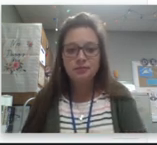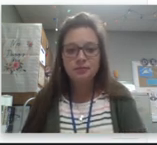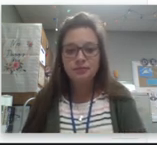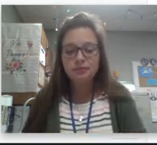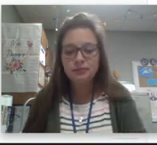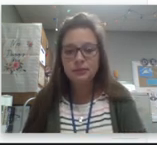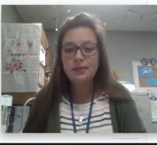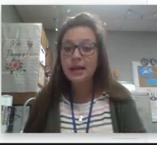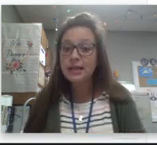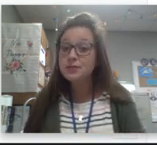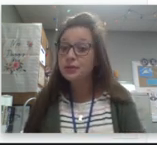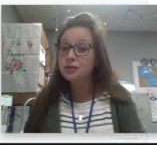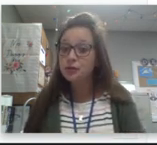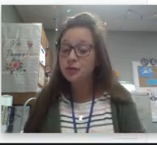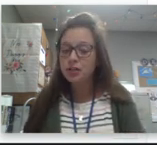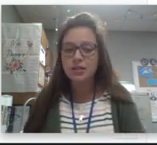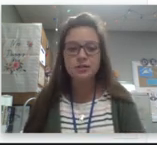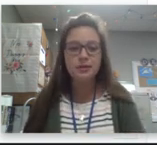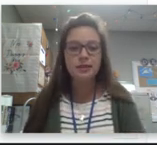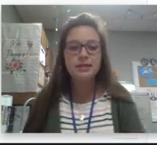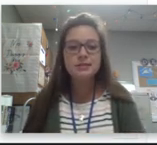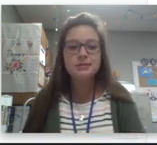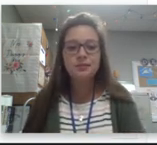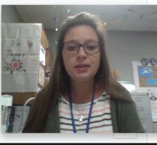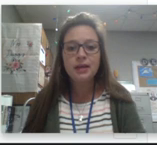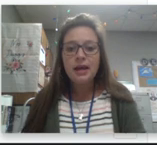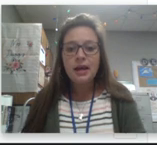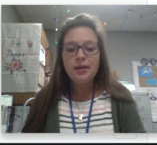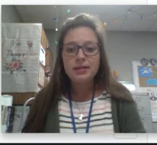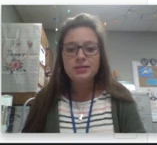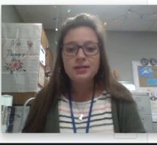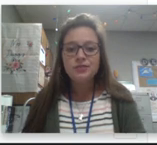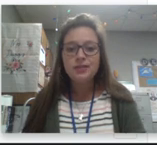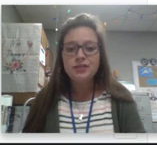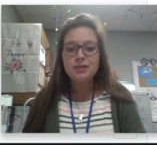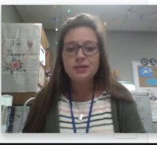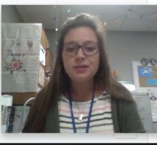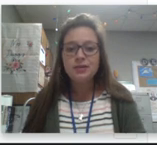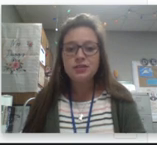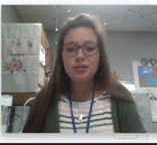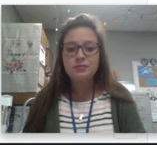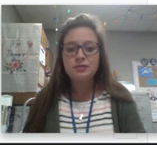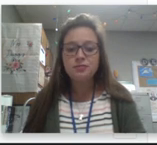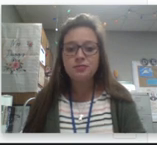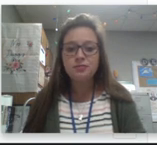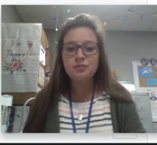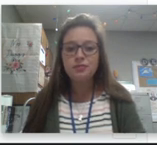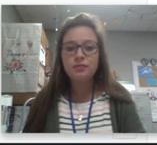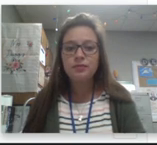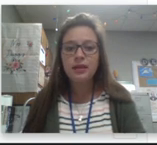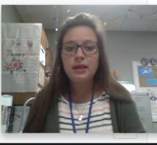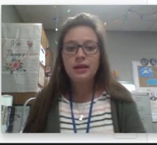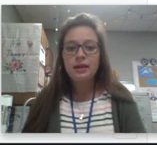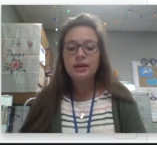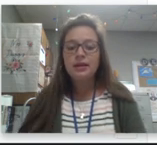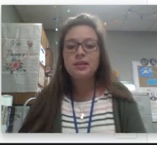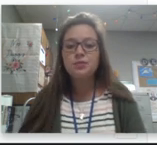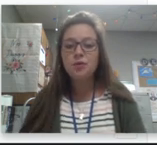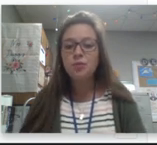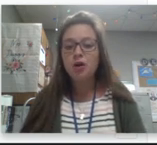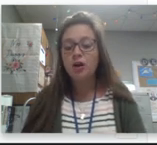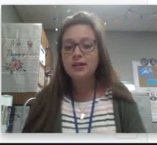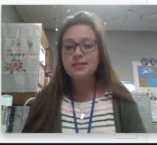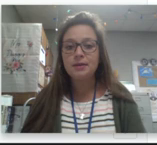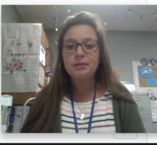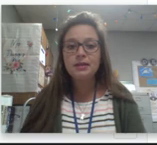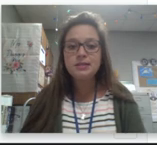So that is what the Rochester Method is. Okay, so this fingerspelling script is